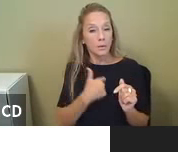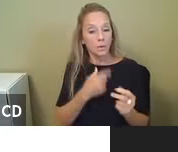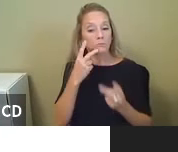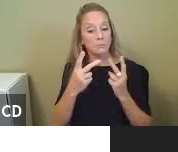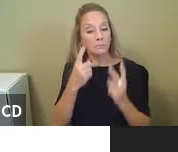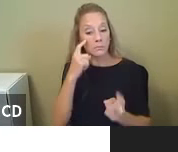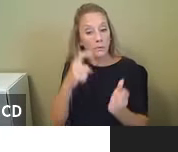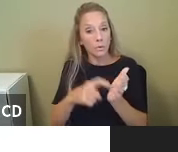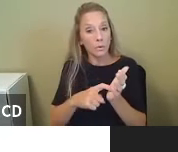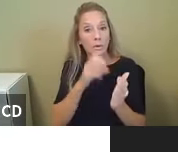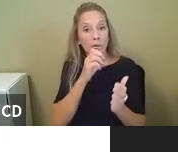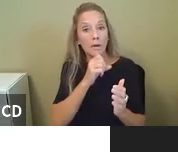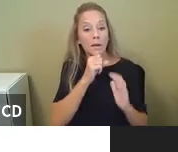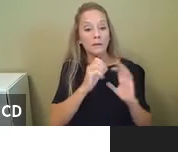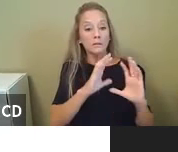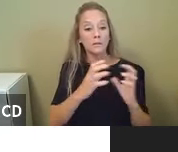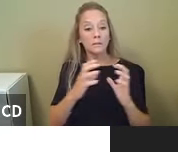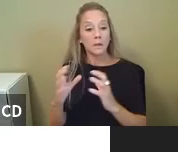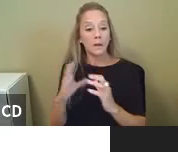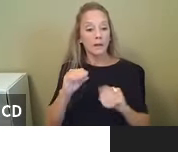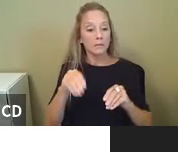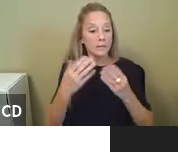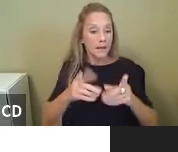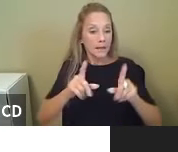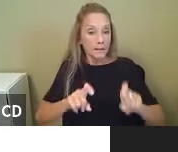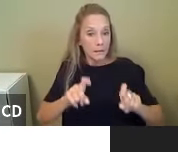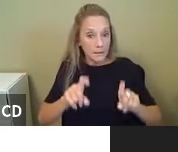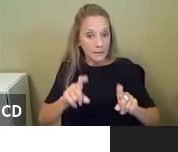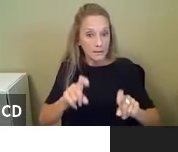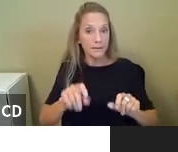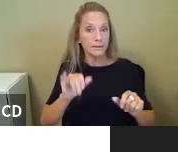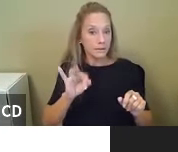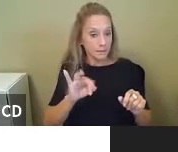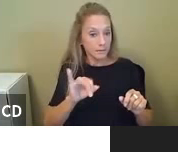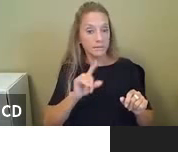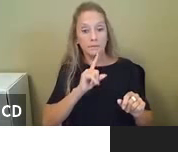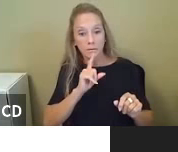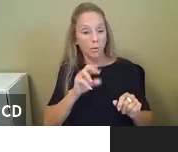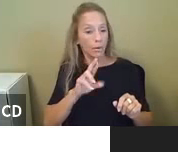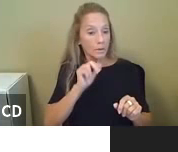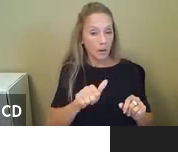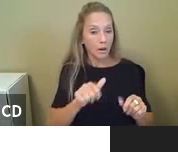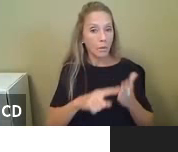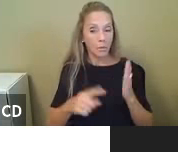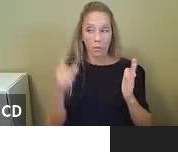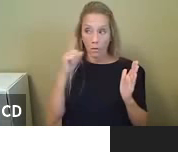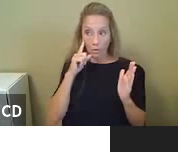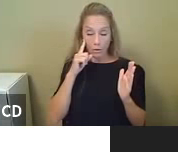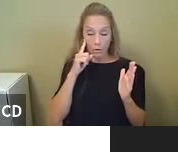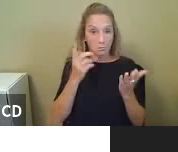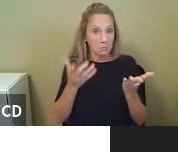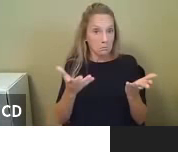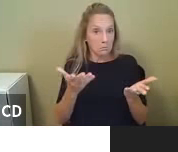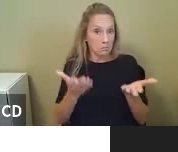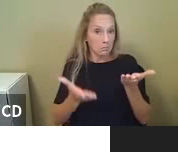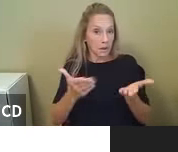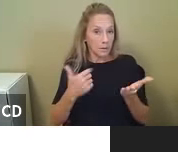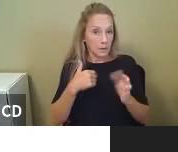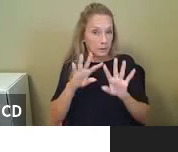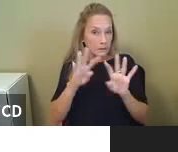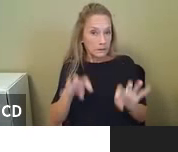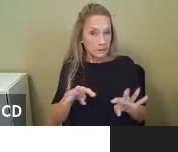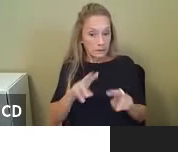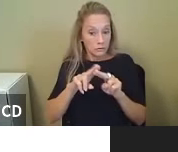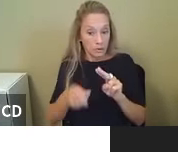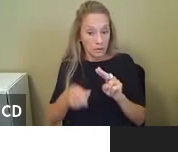in terms of age demographics of testing, and then what I think we've potentially heard is that we're not sure if that drop